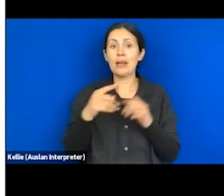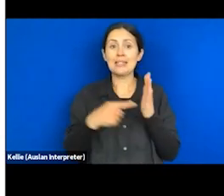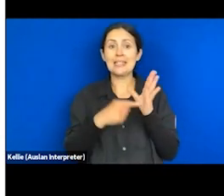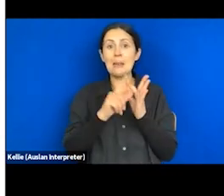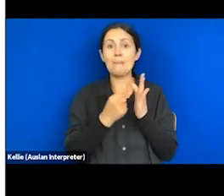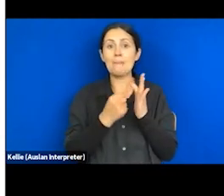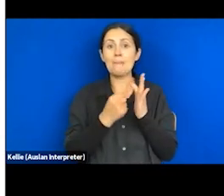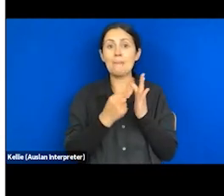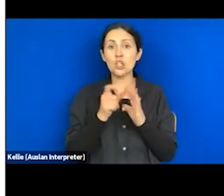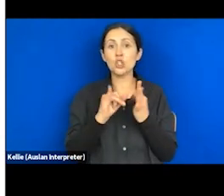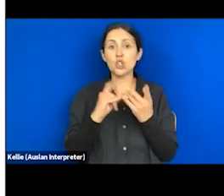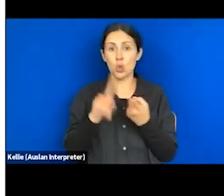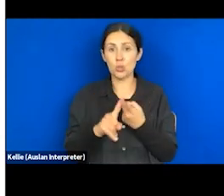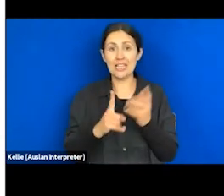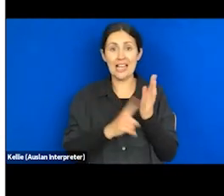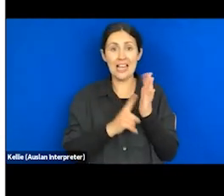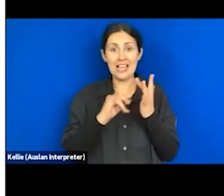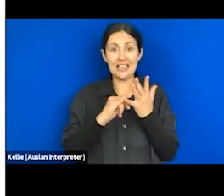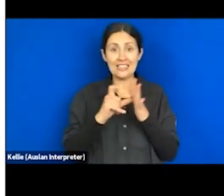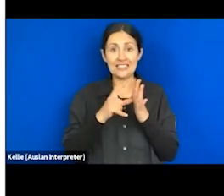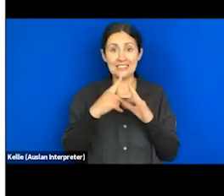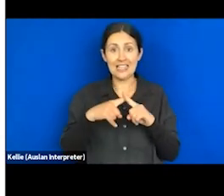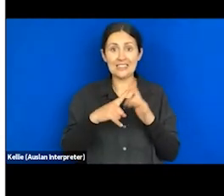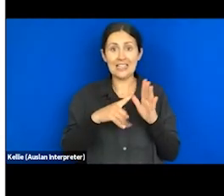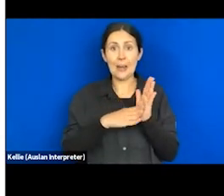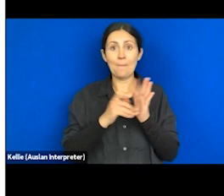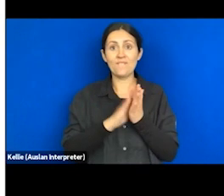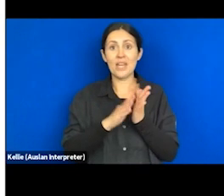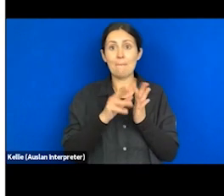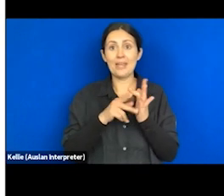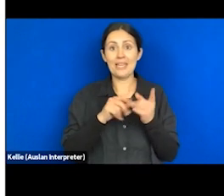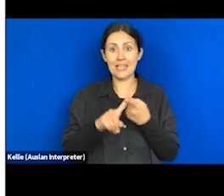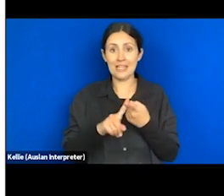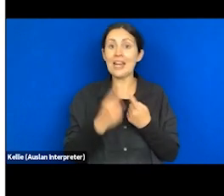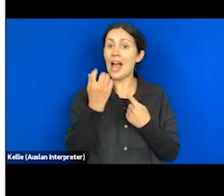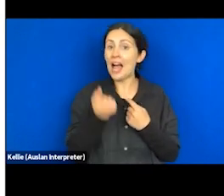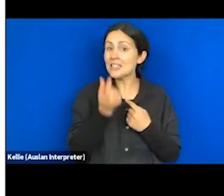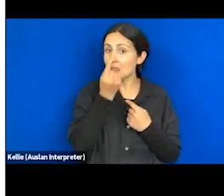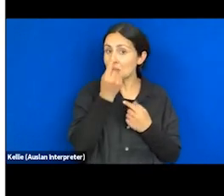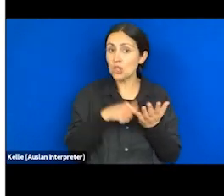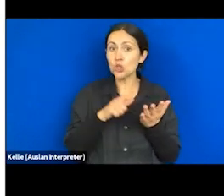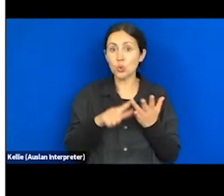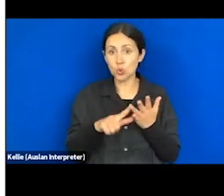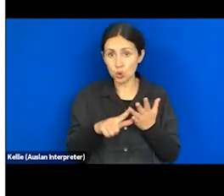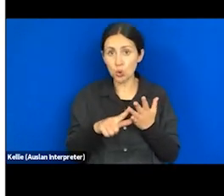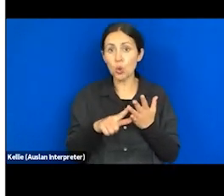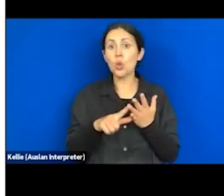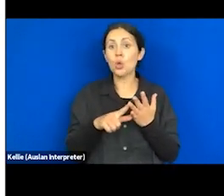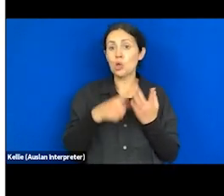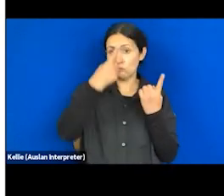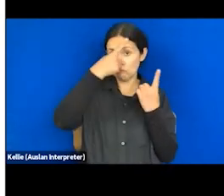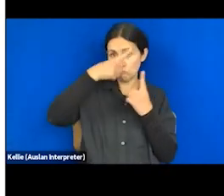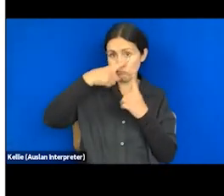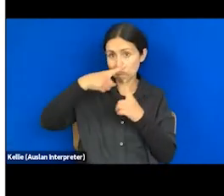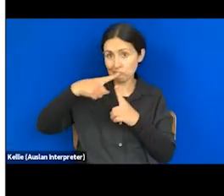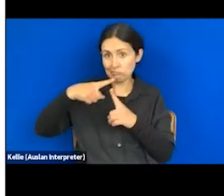We believe that using lisdexamphetamine in the acute withdrawal setting has the potential to attenuate the withdrawal symptoms